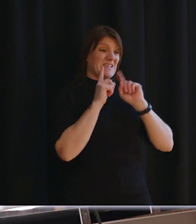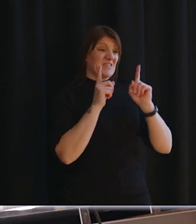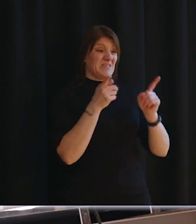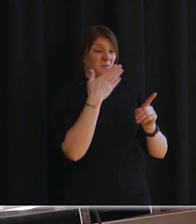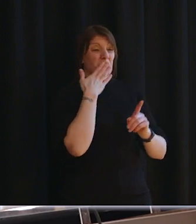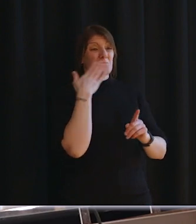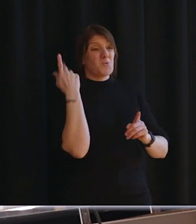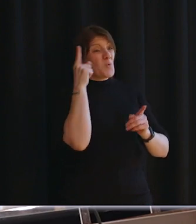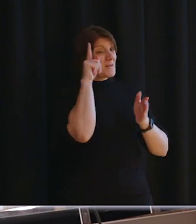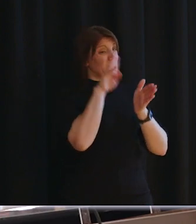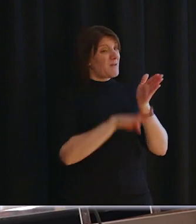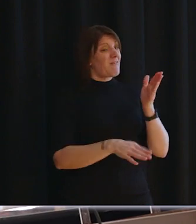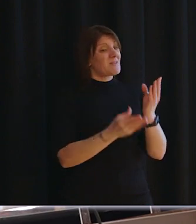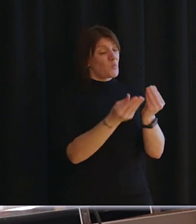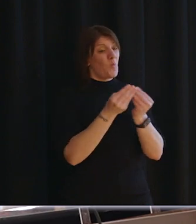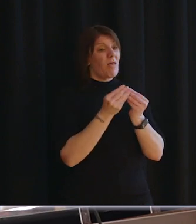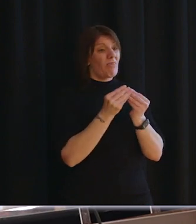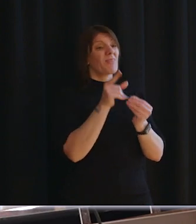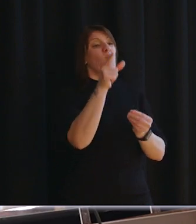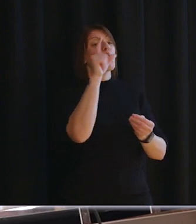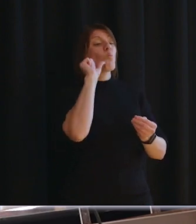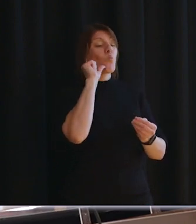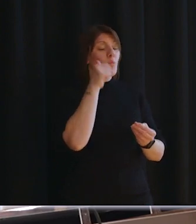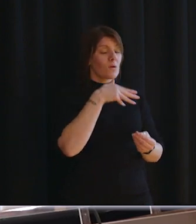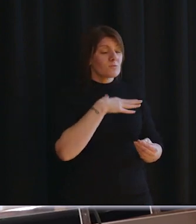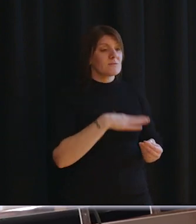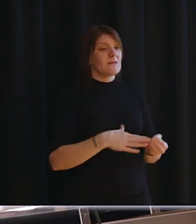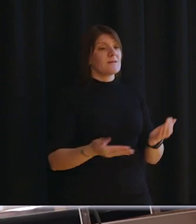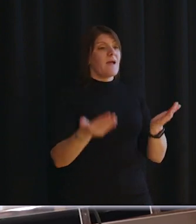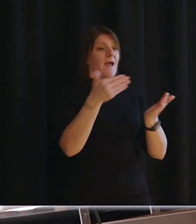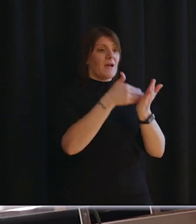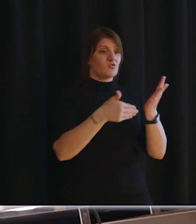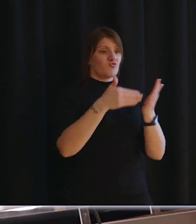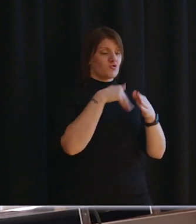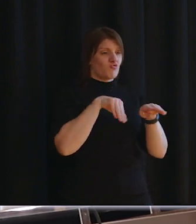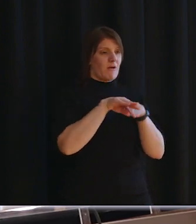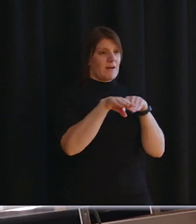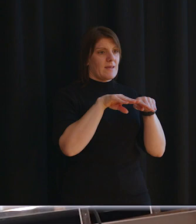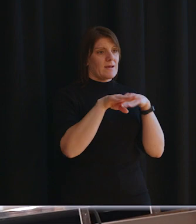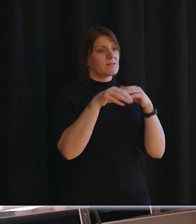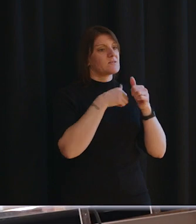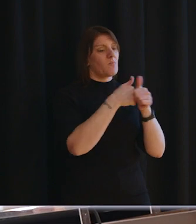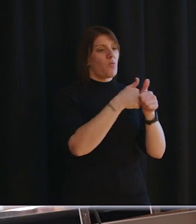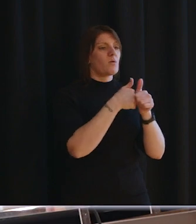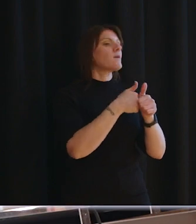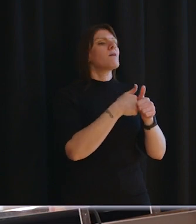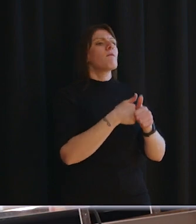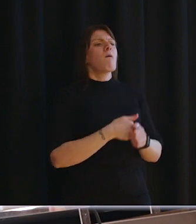bit of additional training, a bit of extra support to know that. And there's loads of stuff out there,